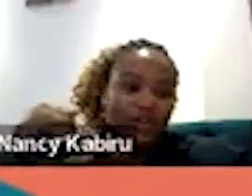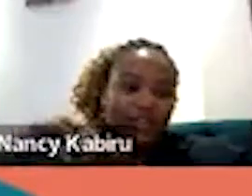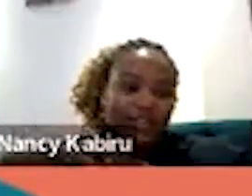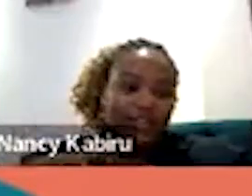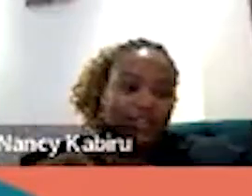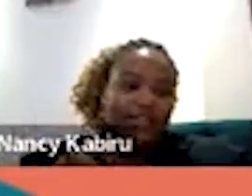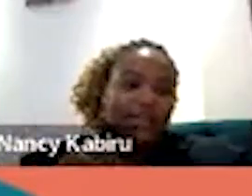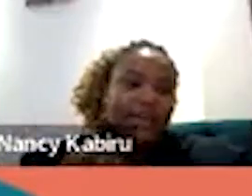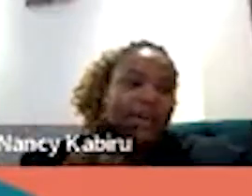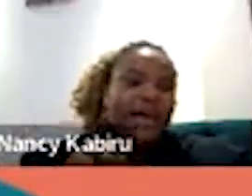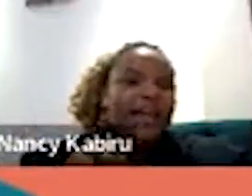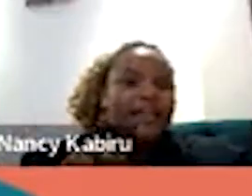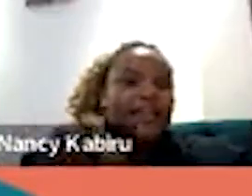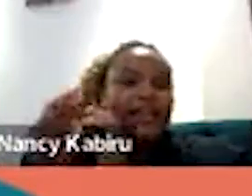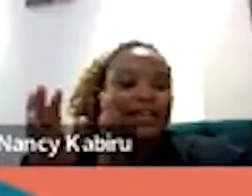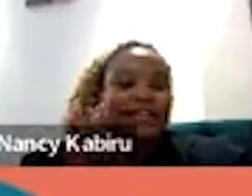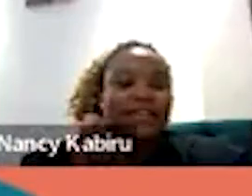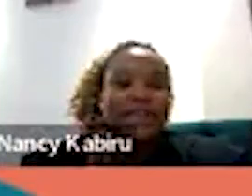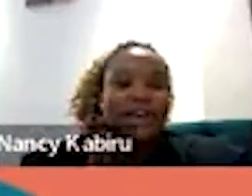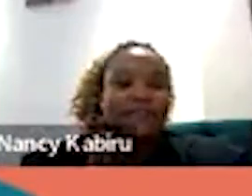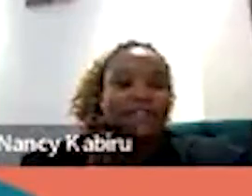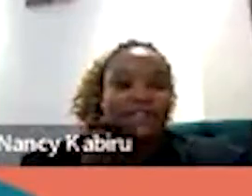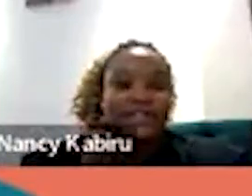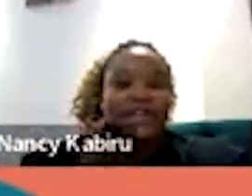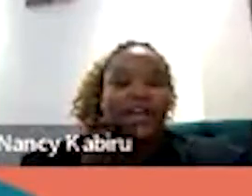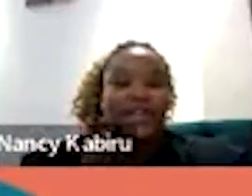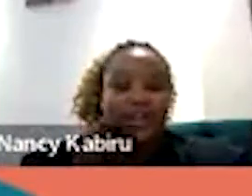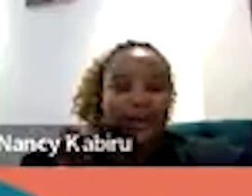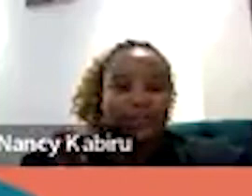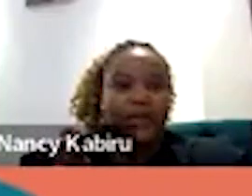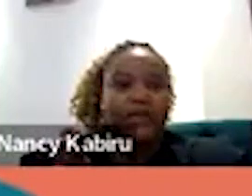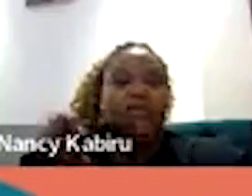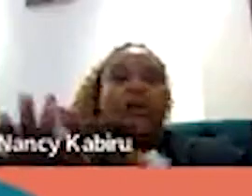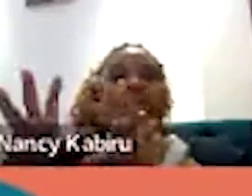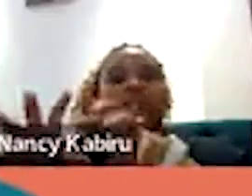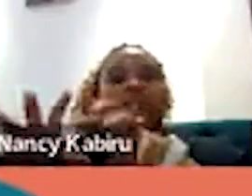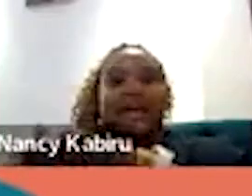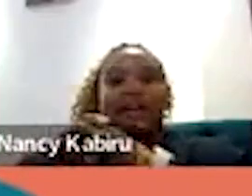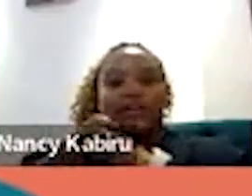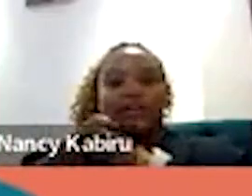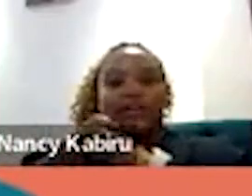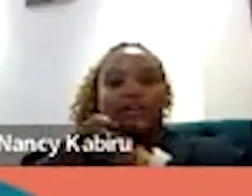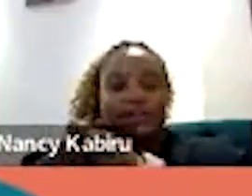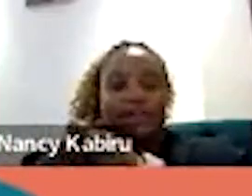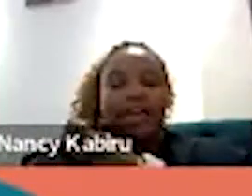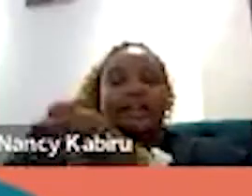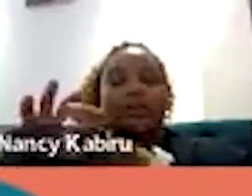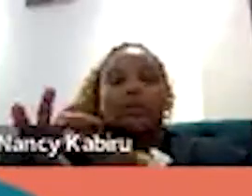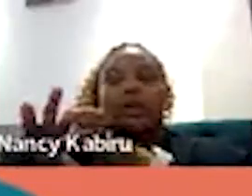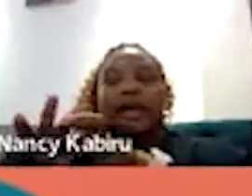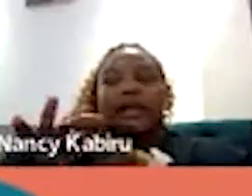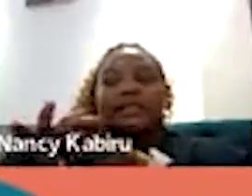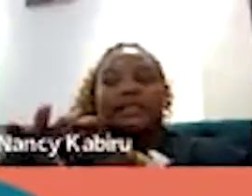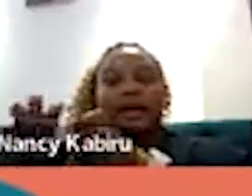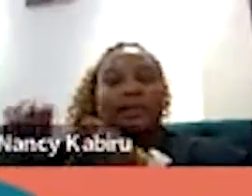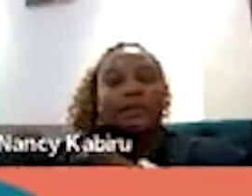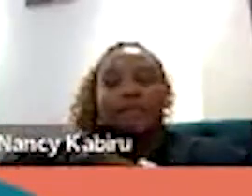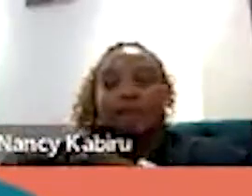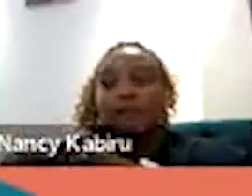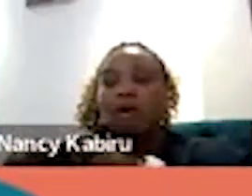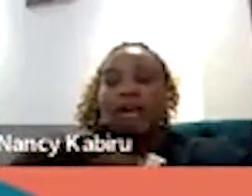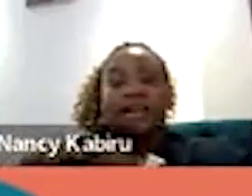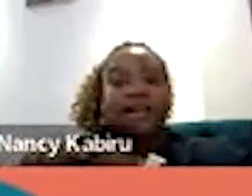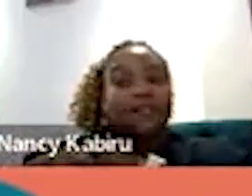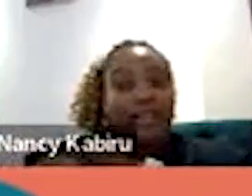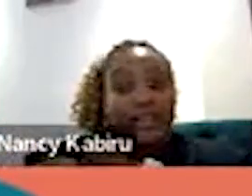experience mental illnesses and the rest that I have listed there. So all these are causes, and we can see some